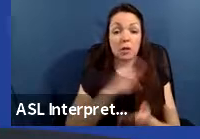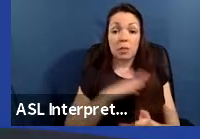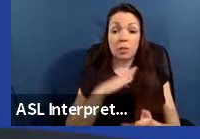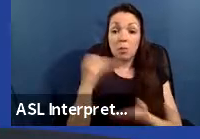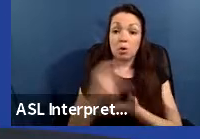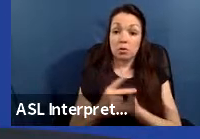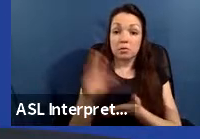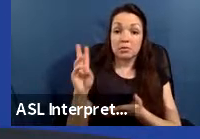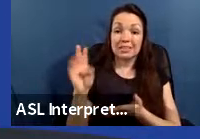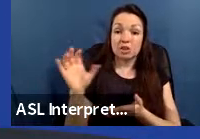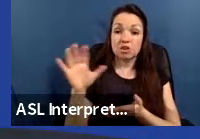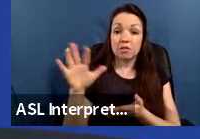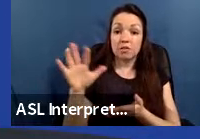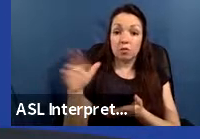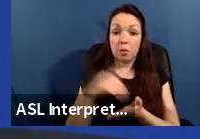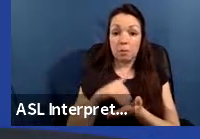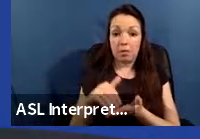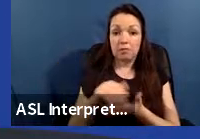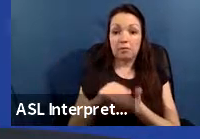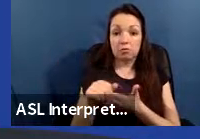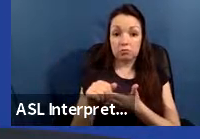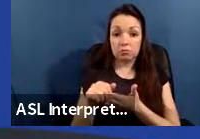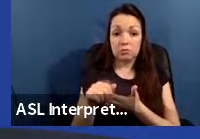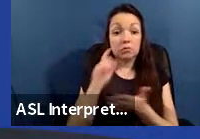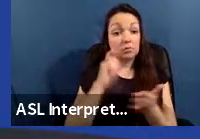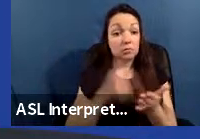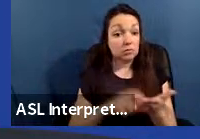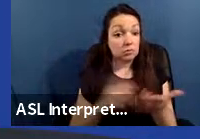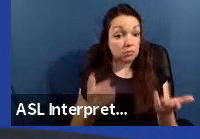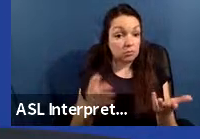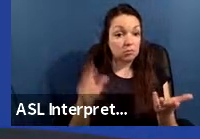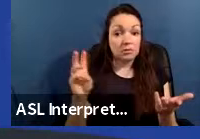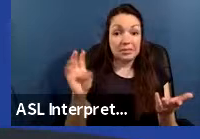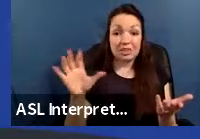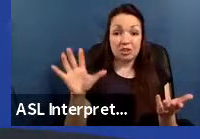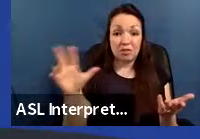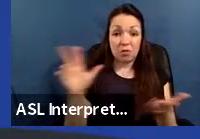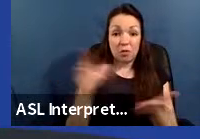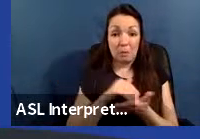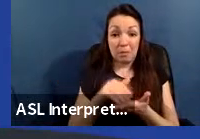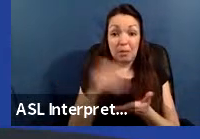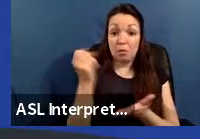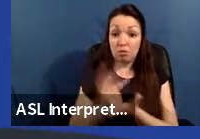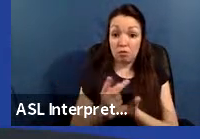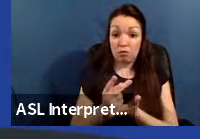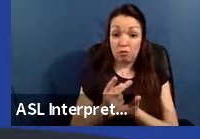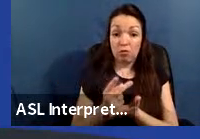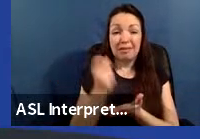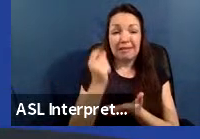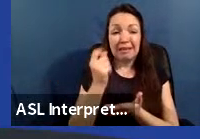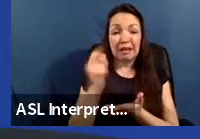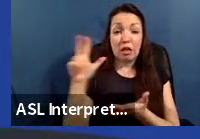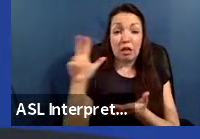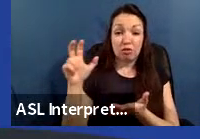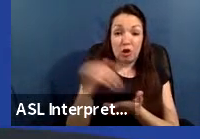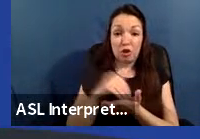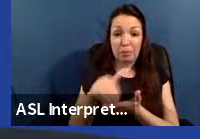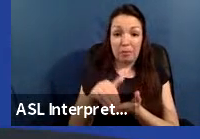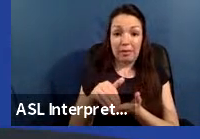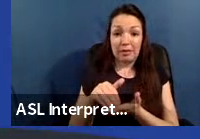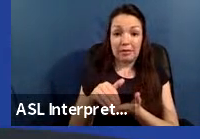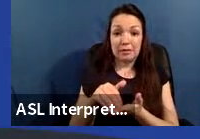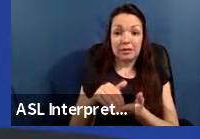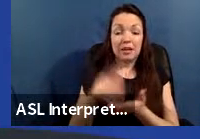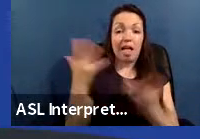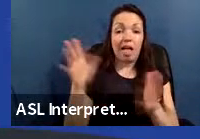$653 million. What's important to recognize is that although $653 million was approved, nearly $300 million was committed for